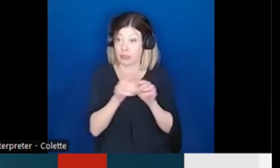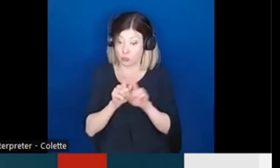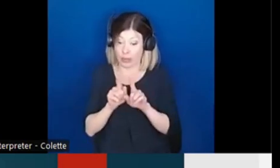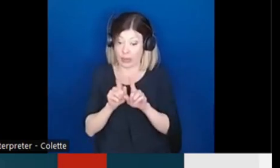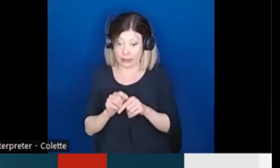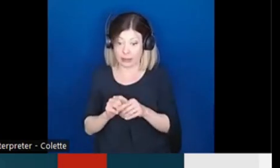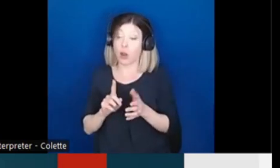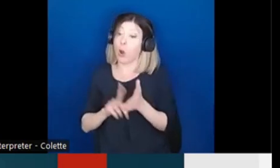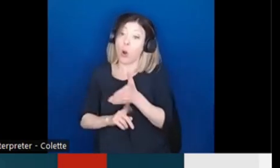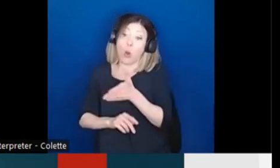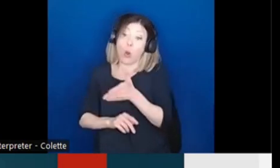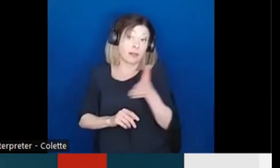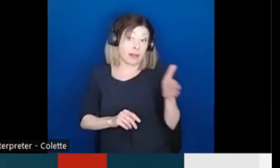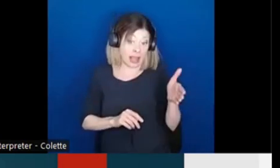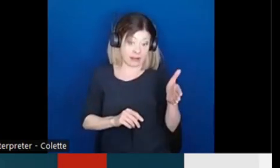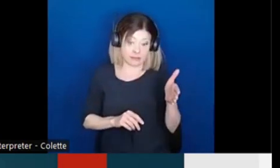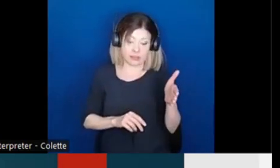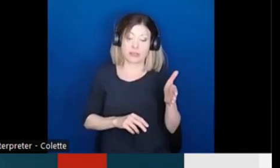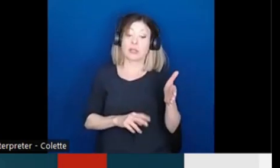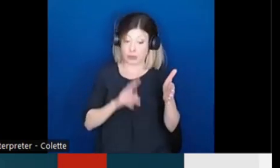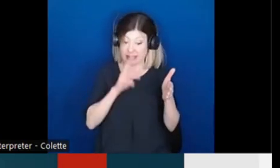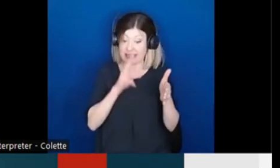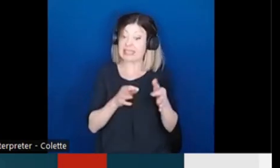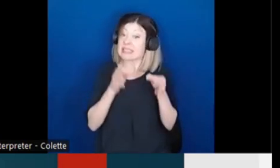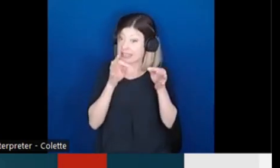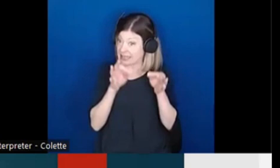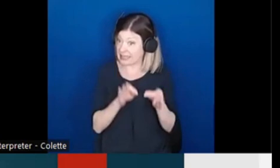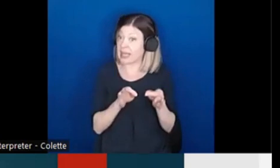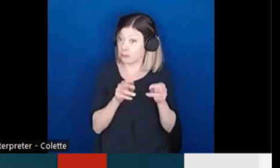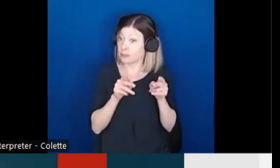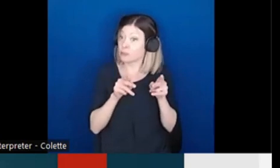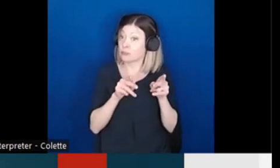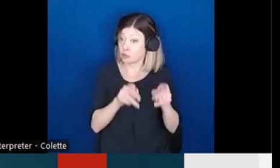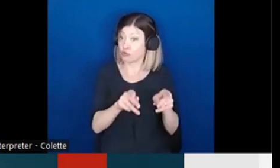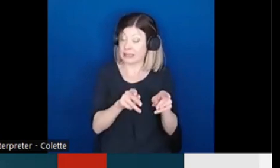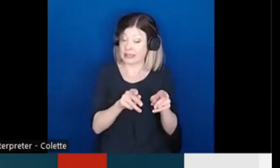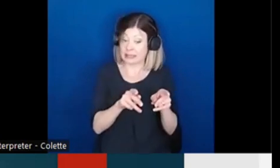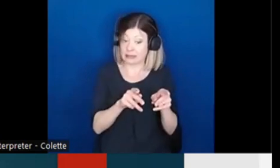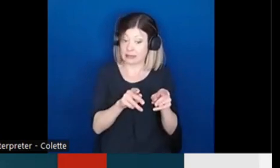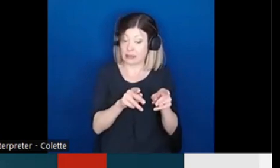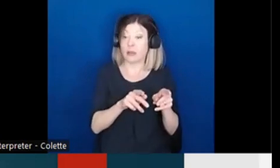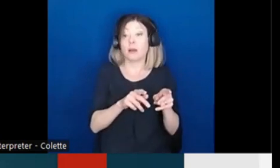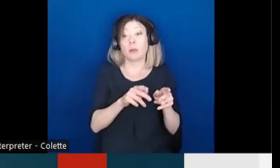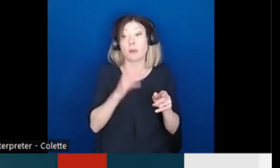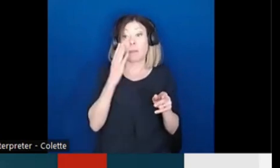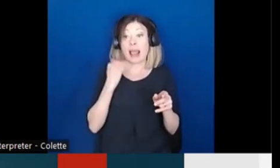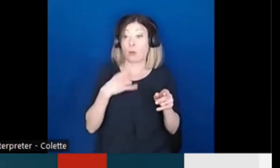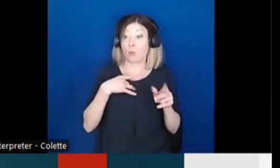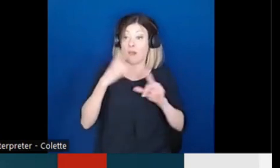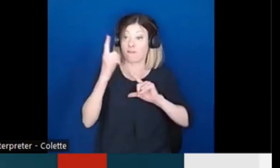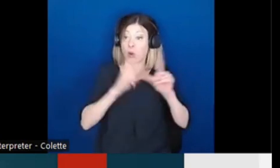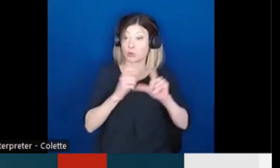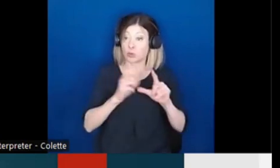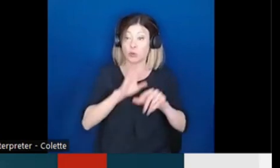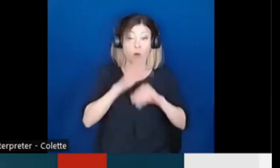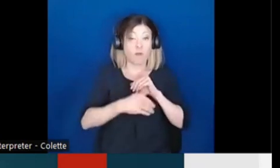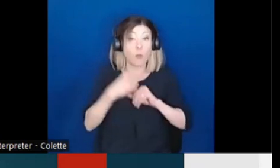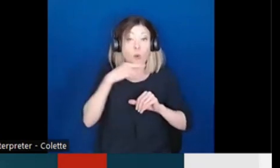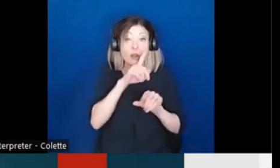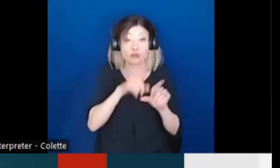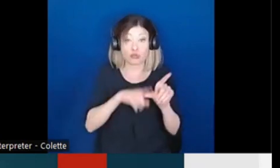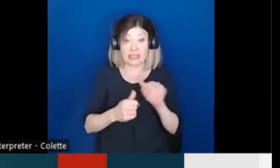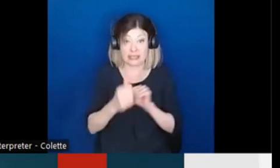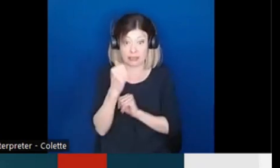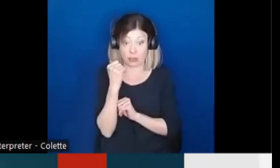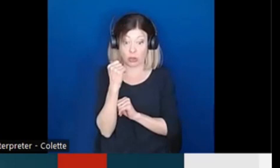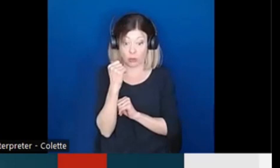actually see that it's the same part of the street. But this was taken over 100 years ago. We recognise it today, the